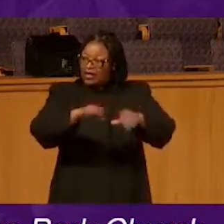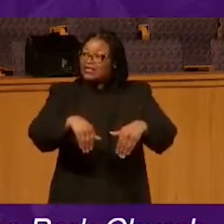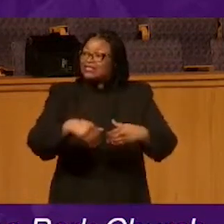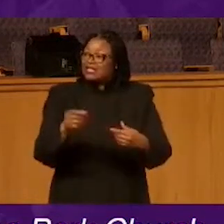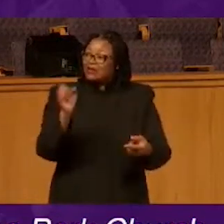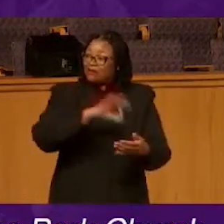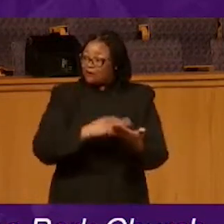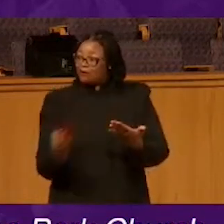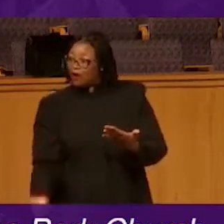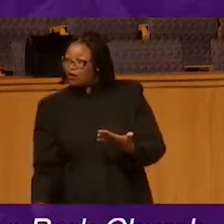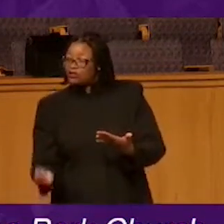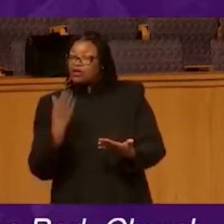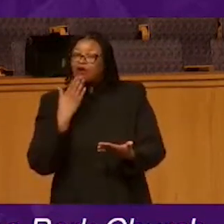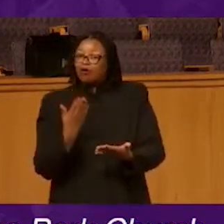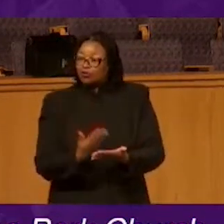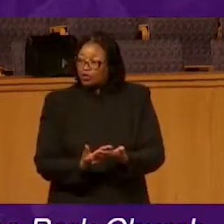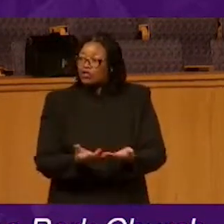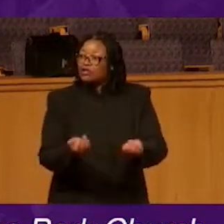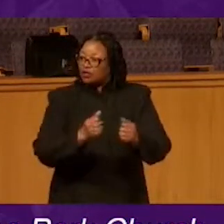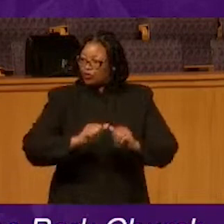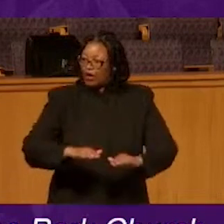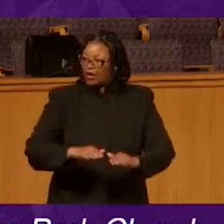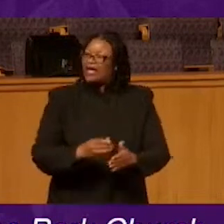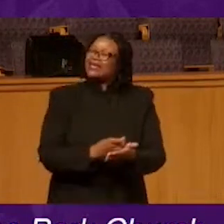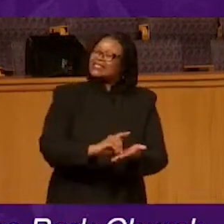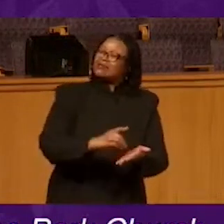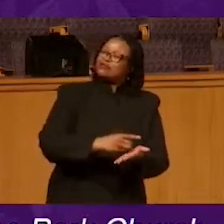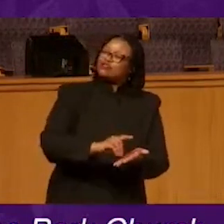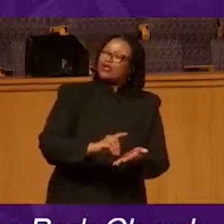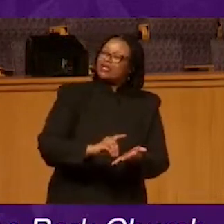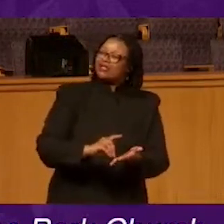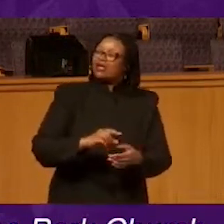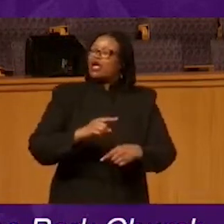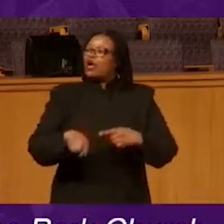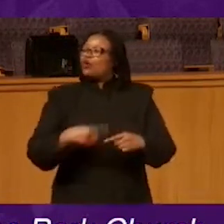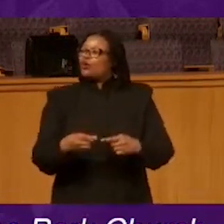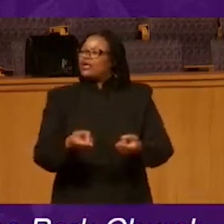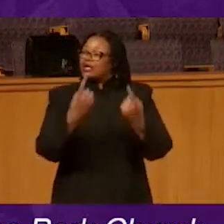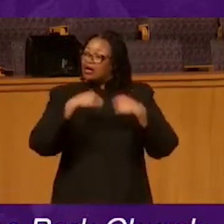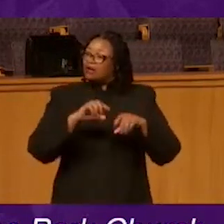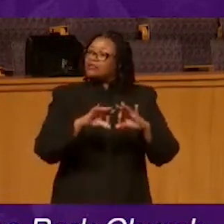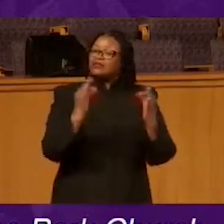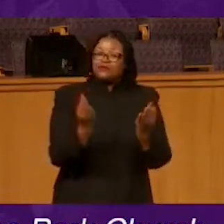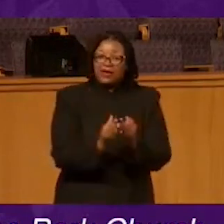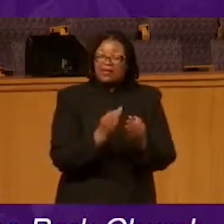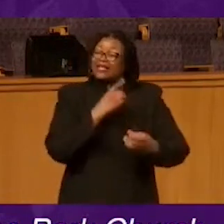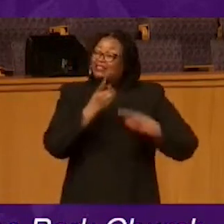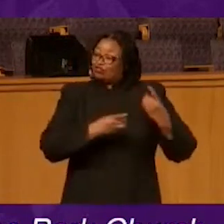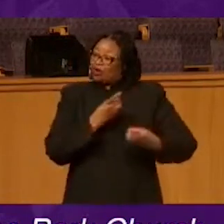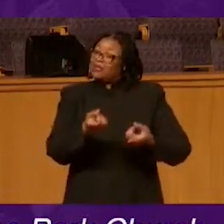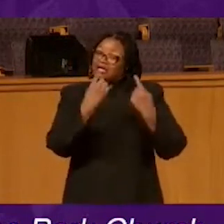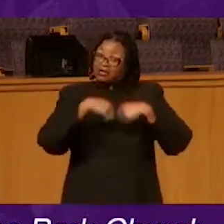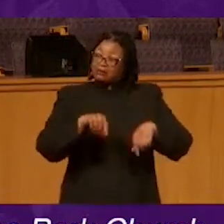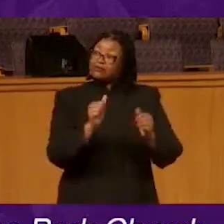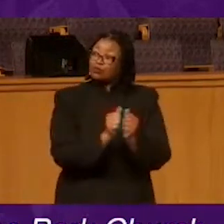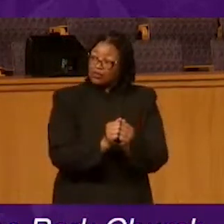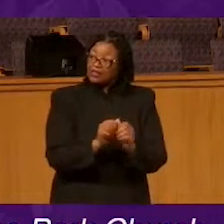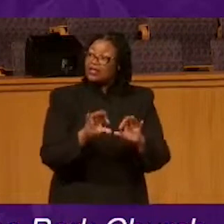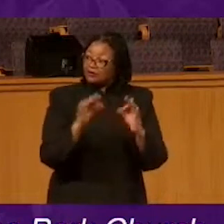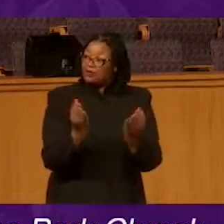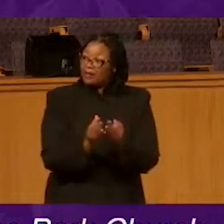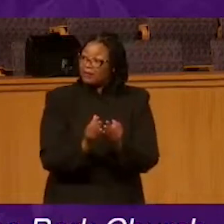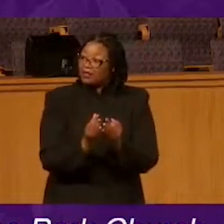ground. And what that is demonstrating is that when it comes to family, and the drama that comes with them, and